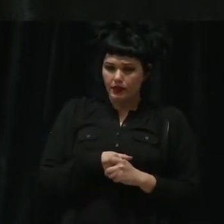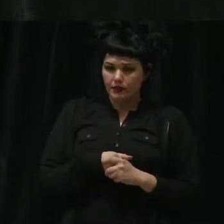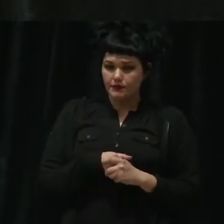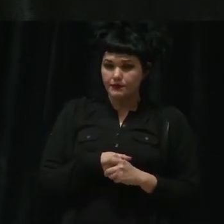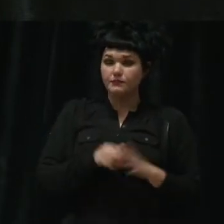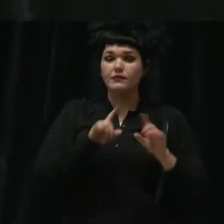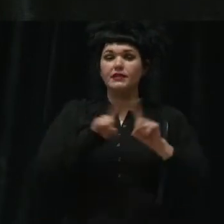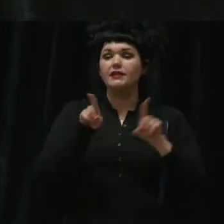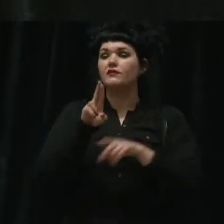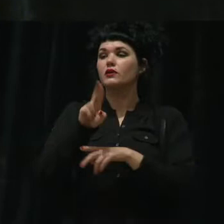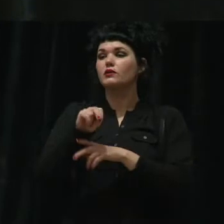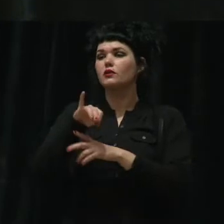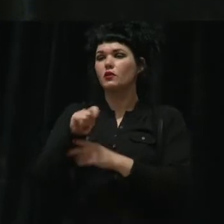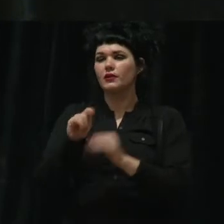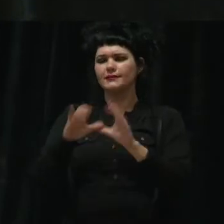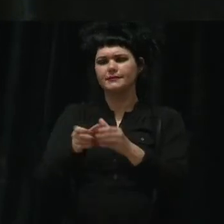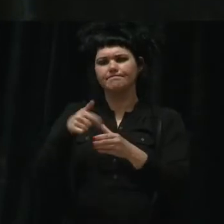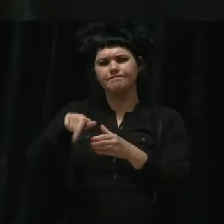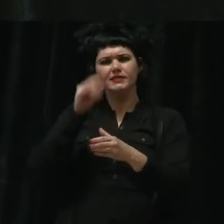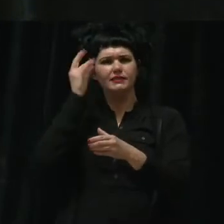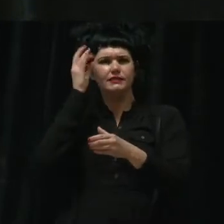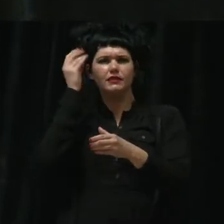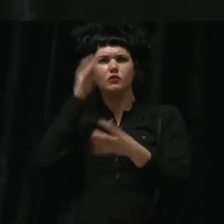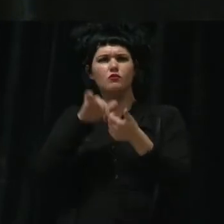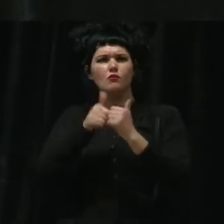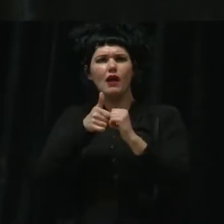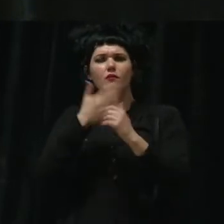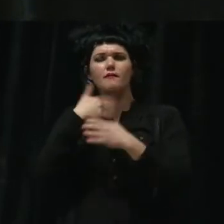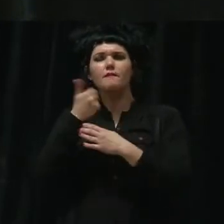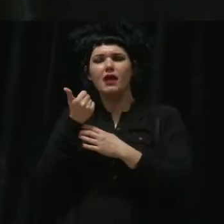different units to consider how to best implement and